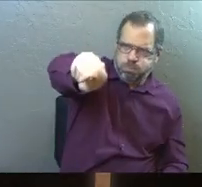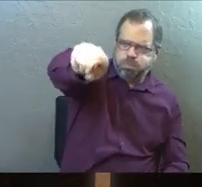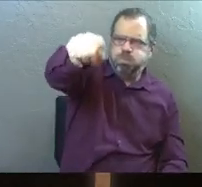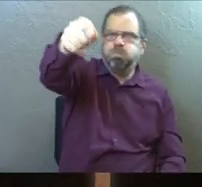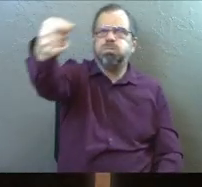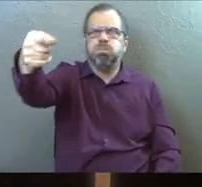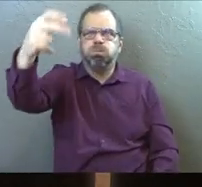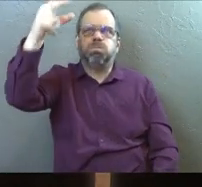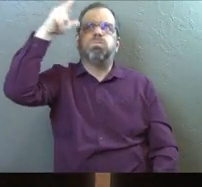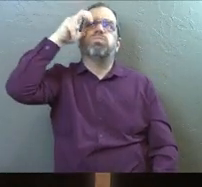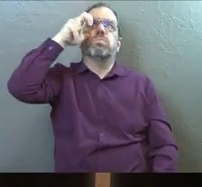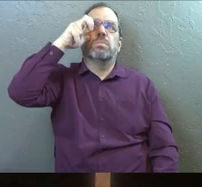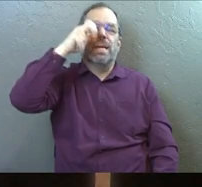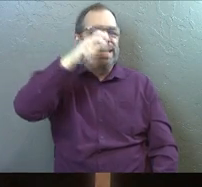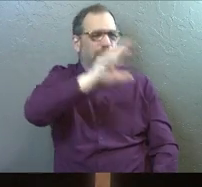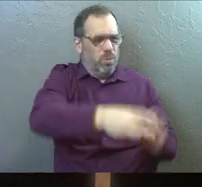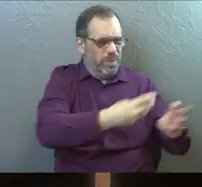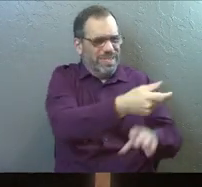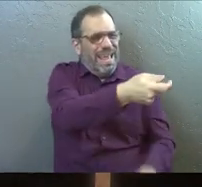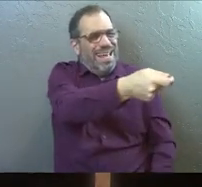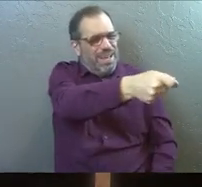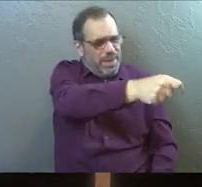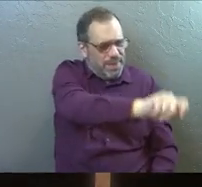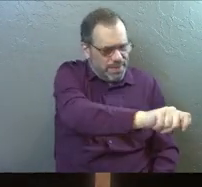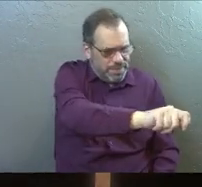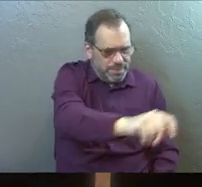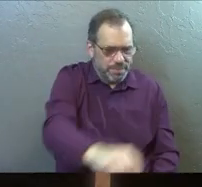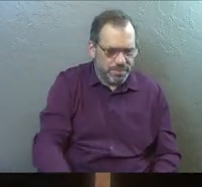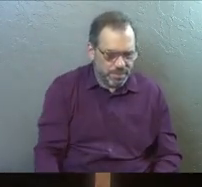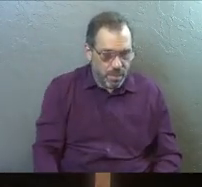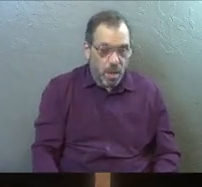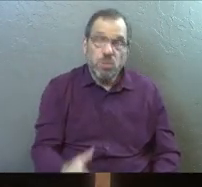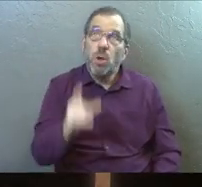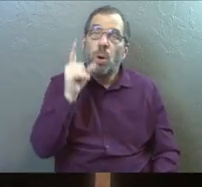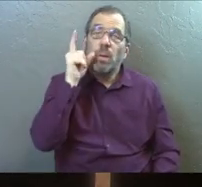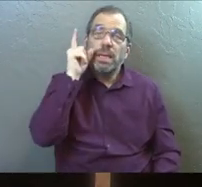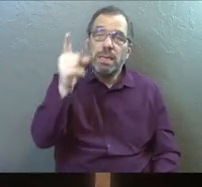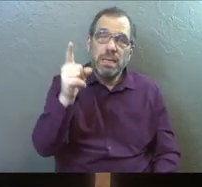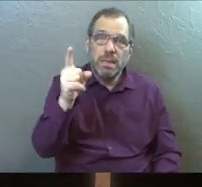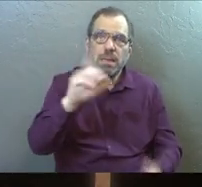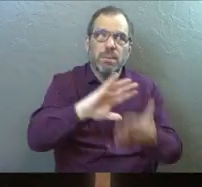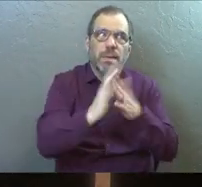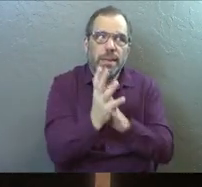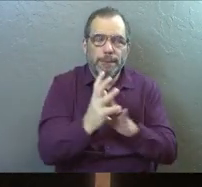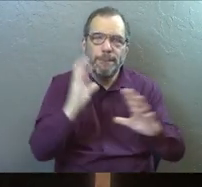I need the rest of this stuff to be quiet for a little bit so that God can be loud.